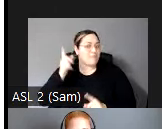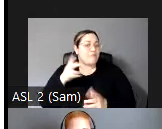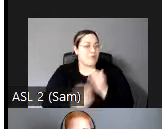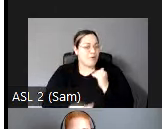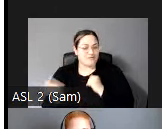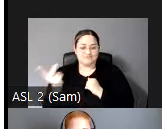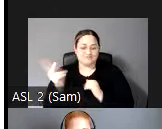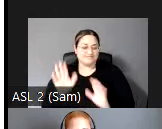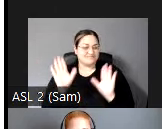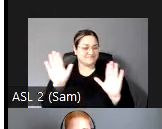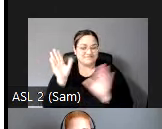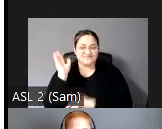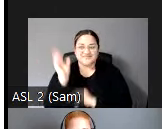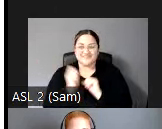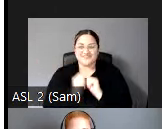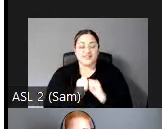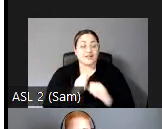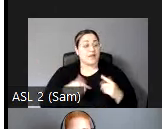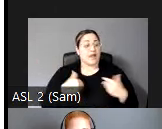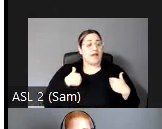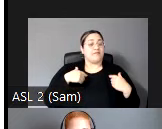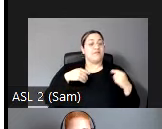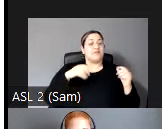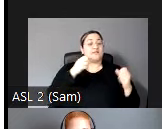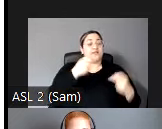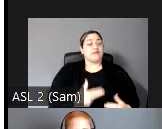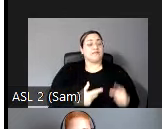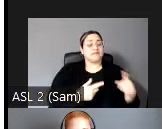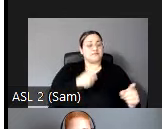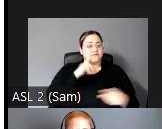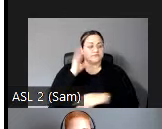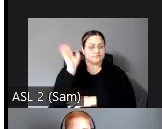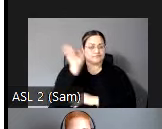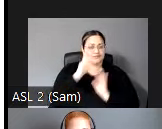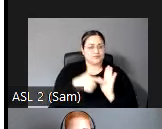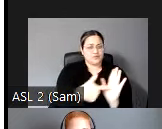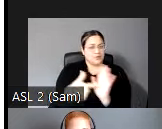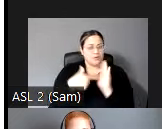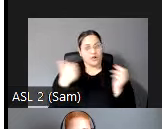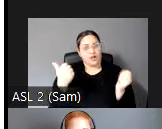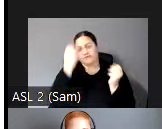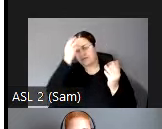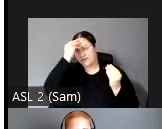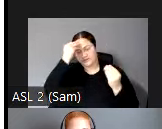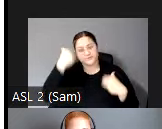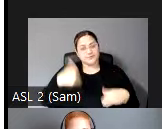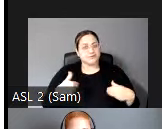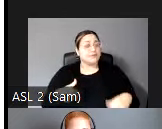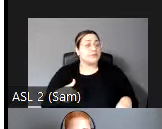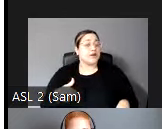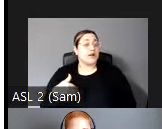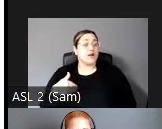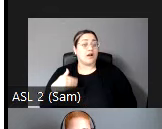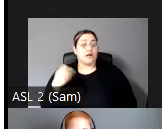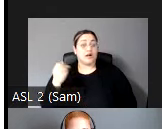slides actually, and they include a lot of data, information. Fret not about sort of absorbing all